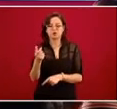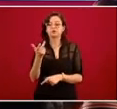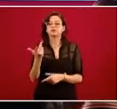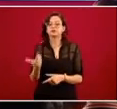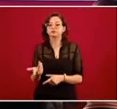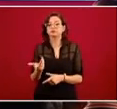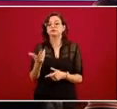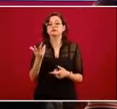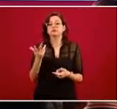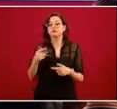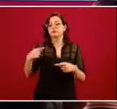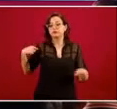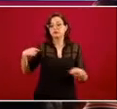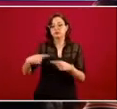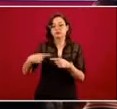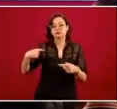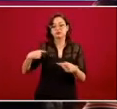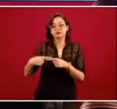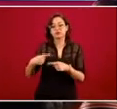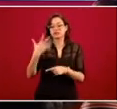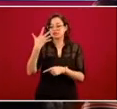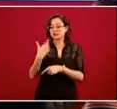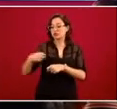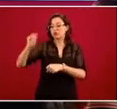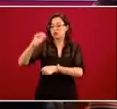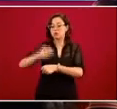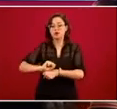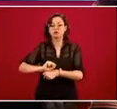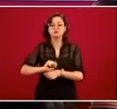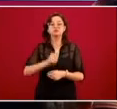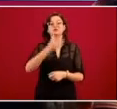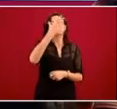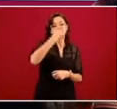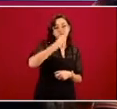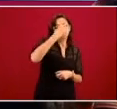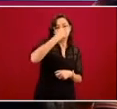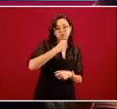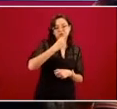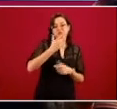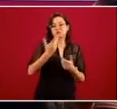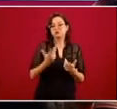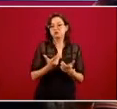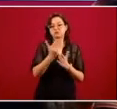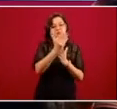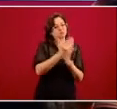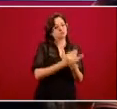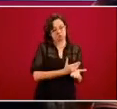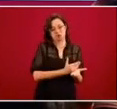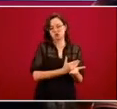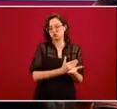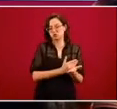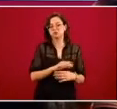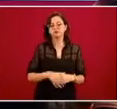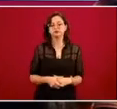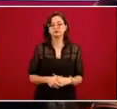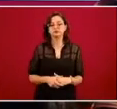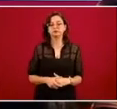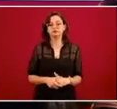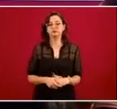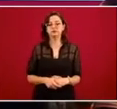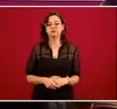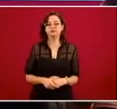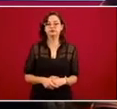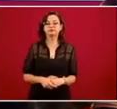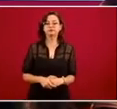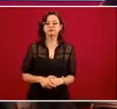And what we haven't seen anymore for the past 5 weeks is an important prevalence of influenza. So the